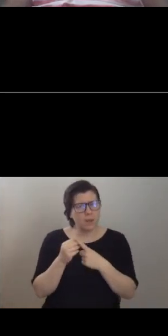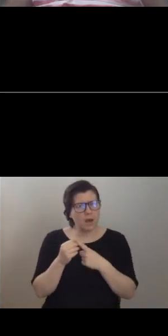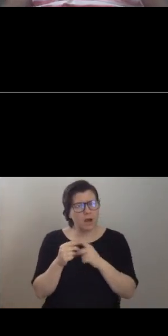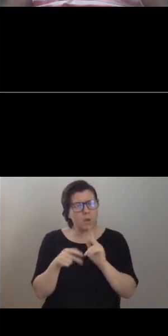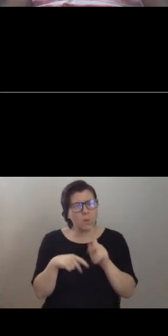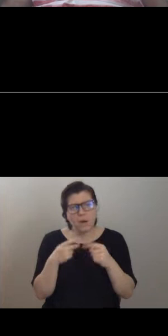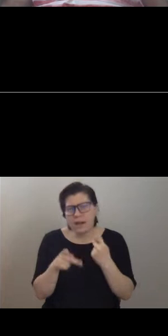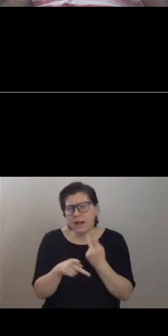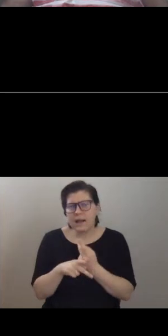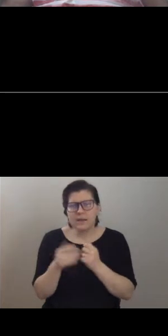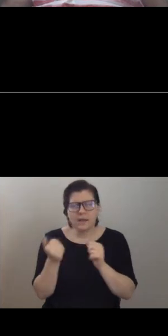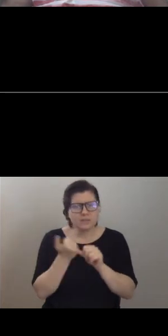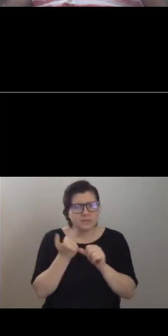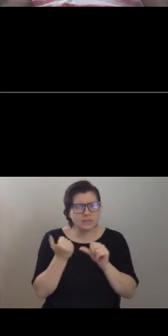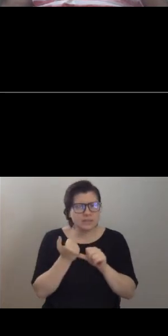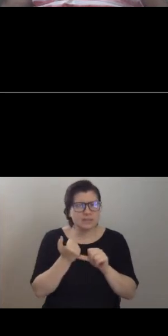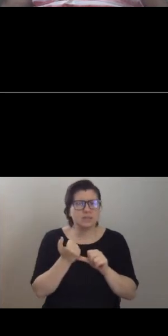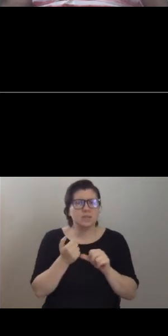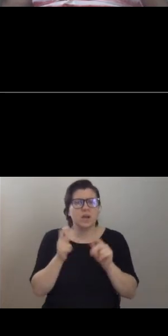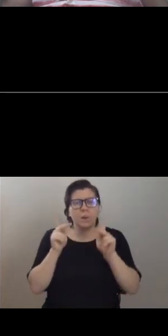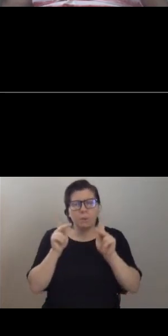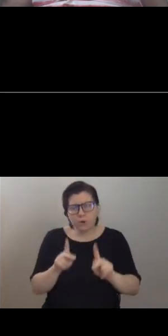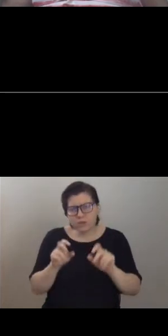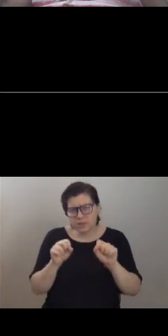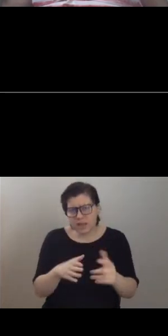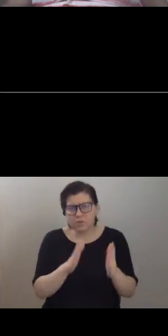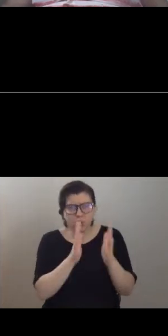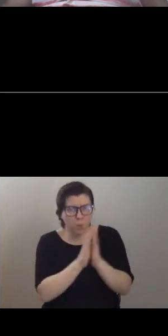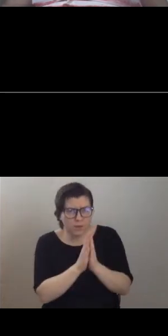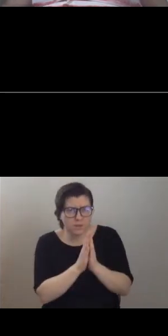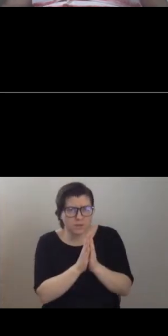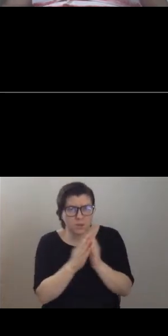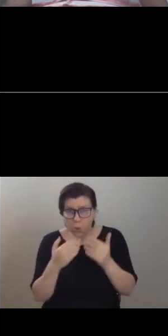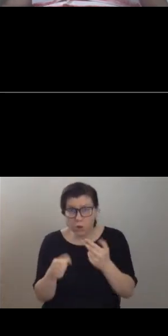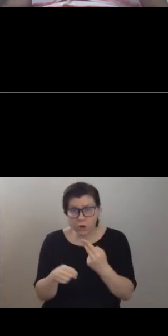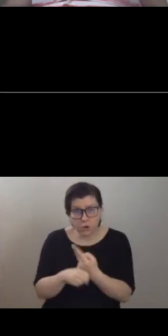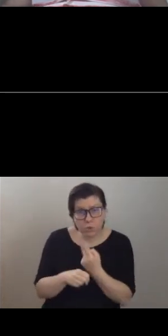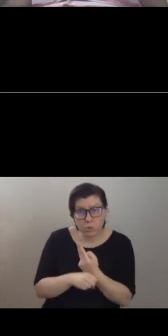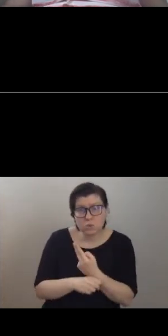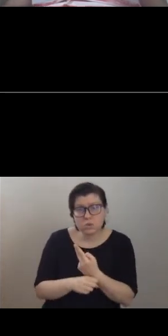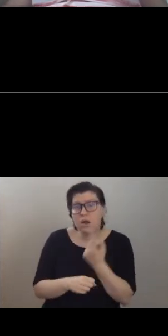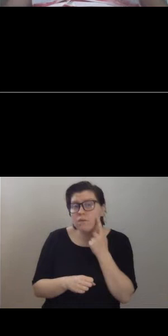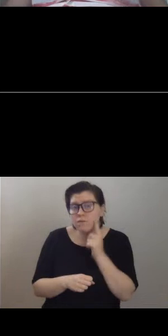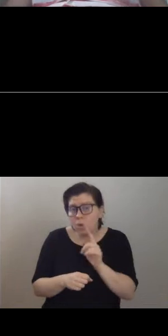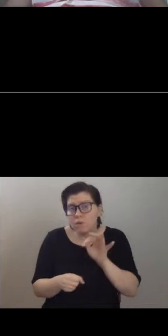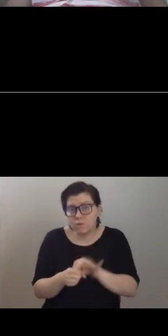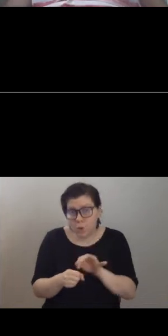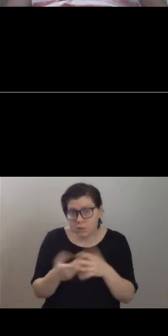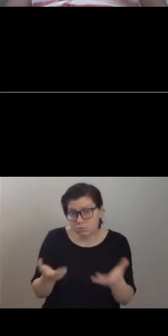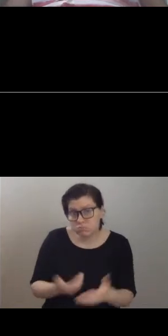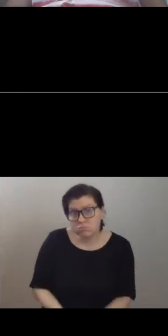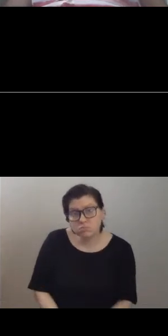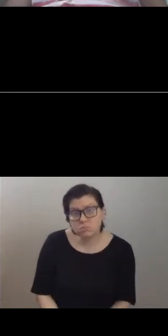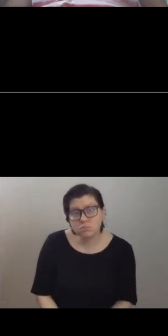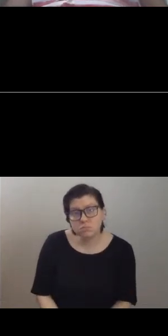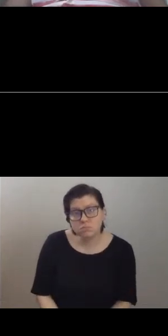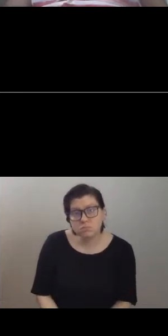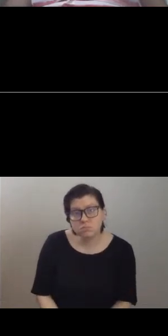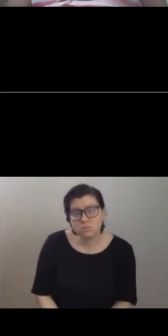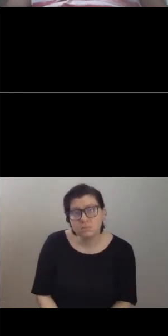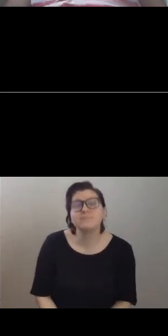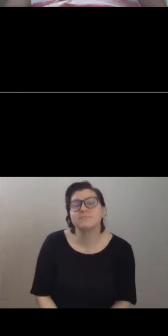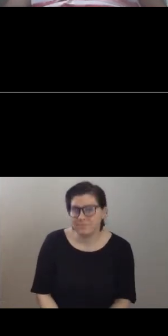assistance can a person request or use when voting? That's a great